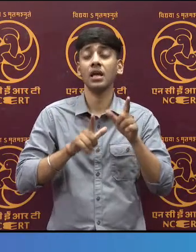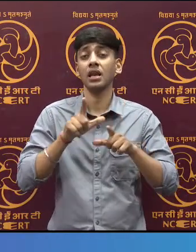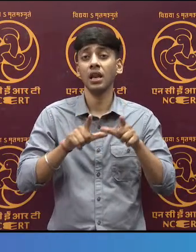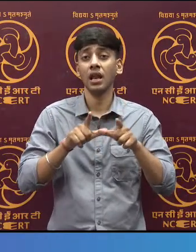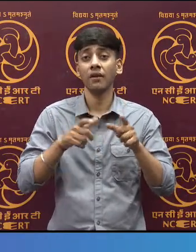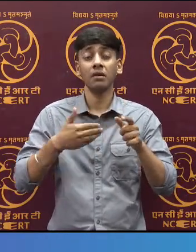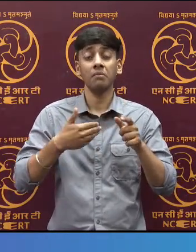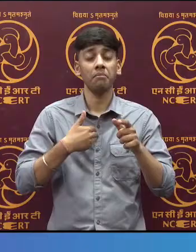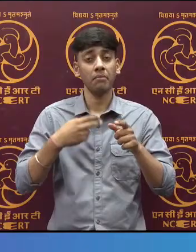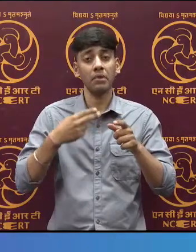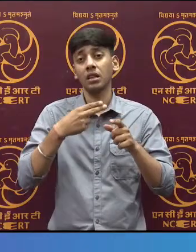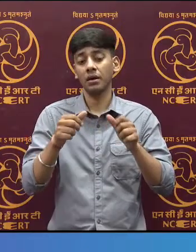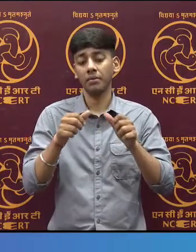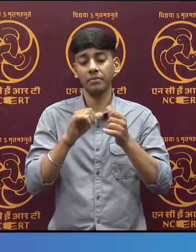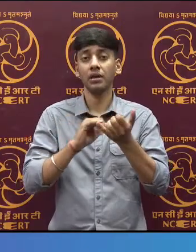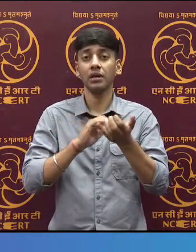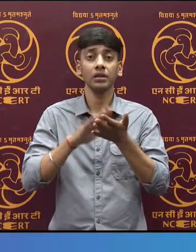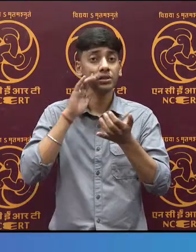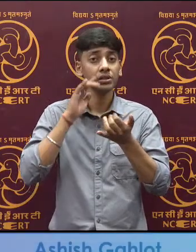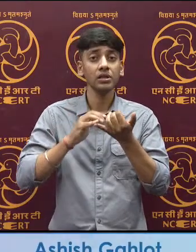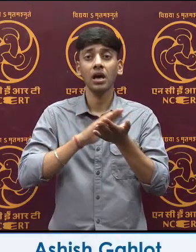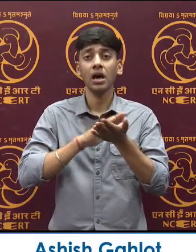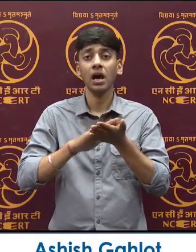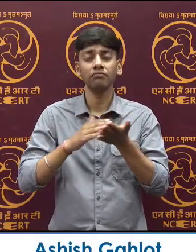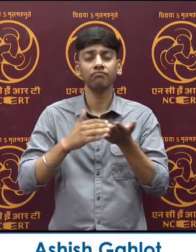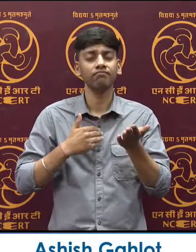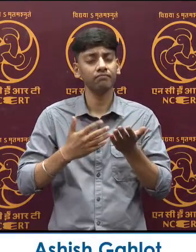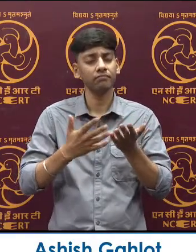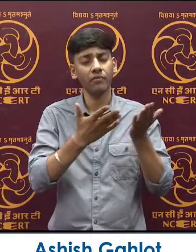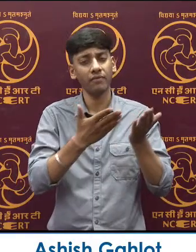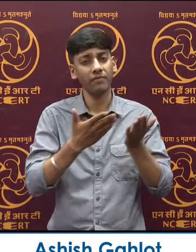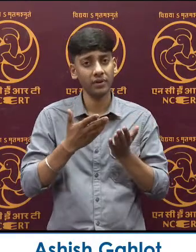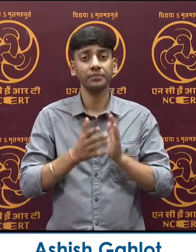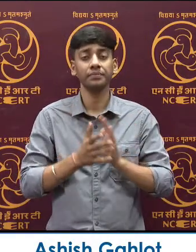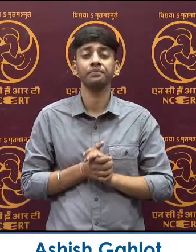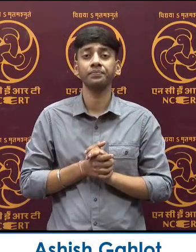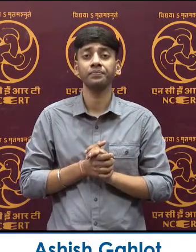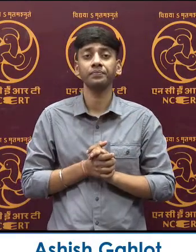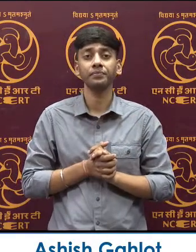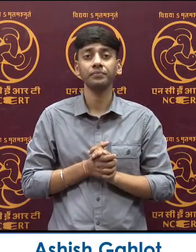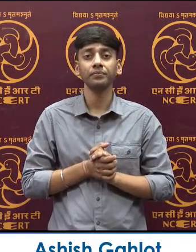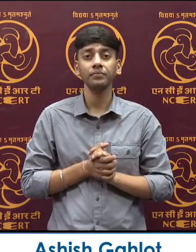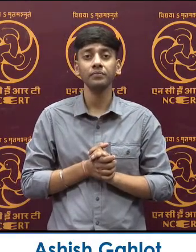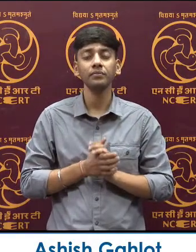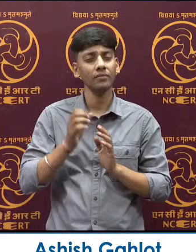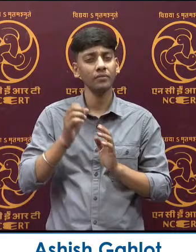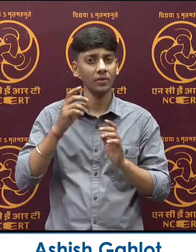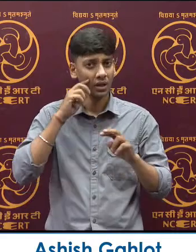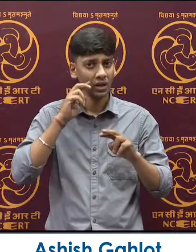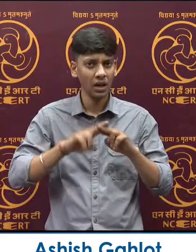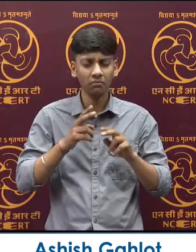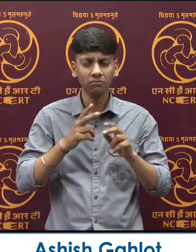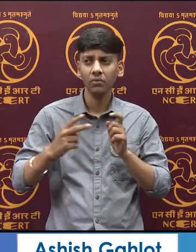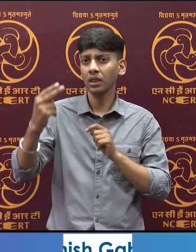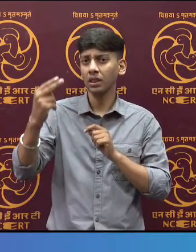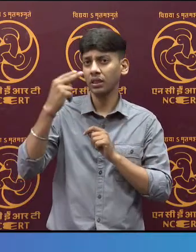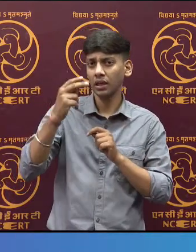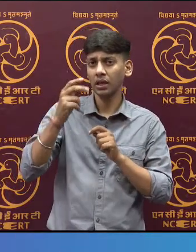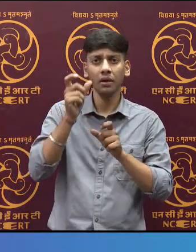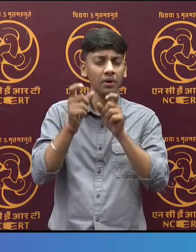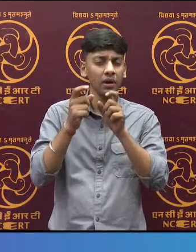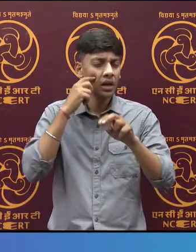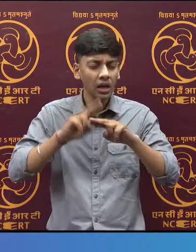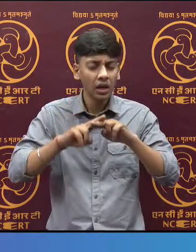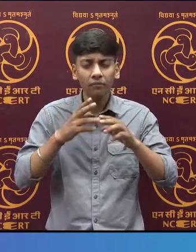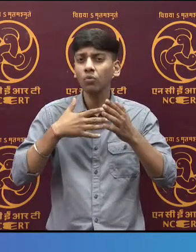name is Ashish. So Ashish, I also welcome you to our this session. Okay, well, in case, dear viewers, if you have any